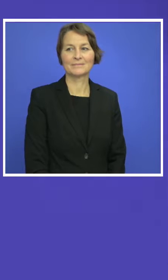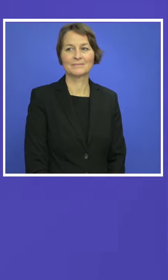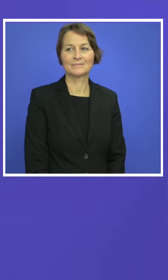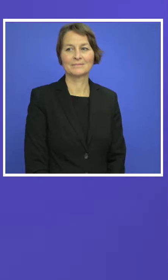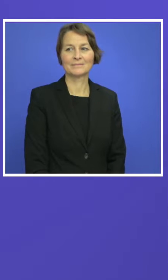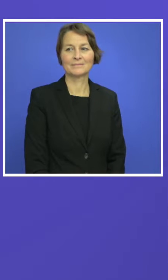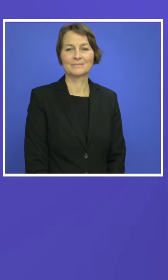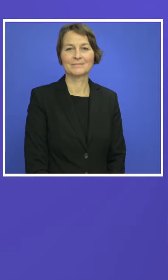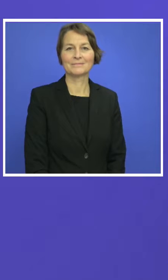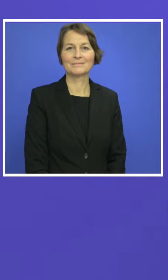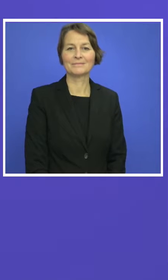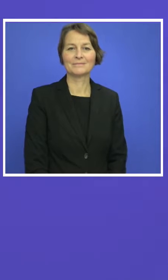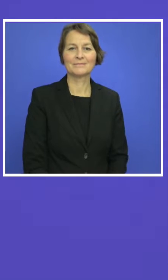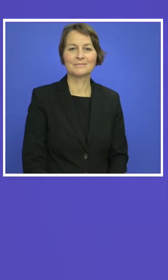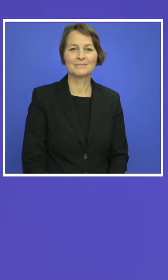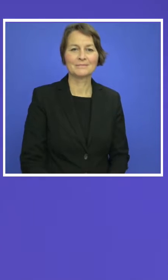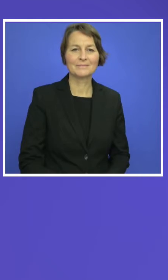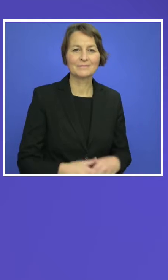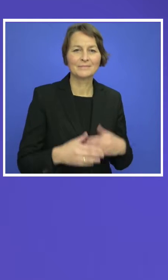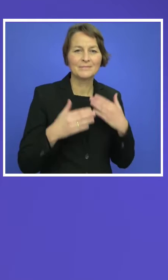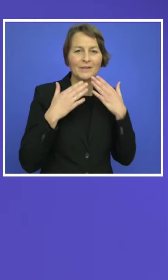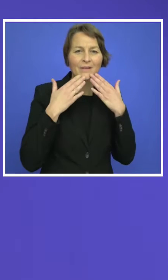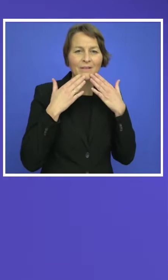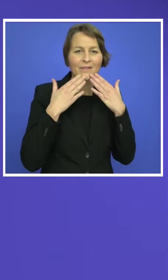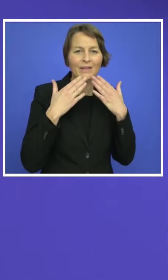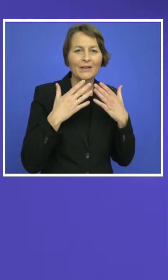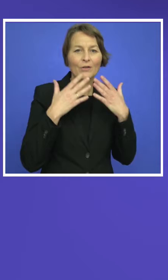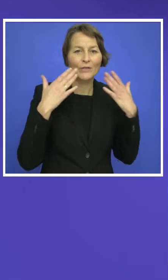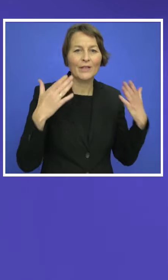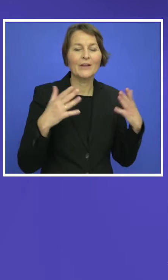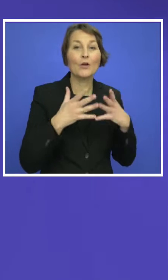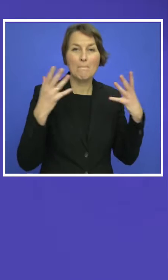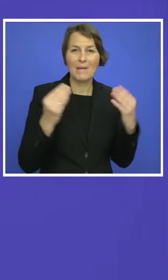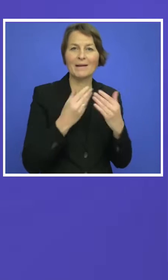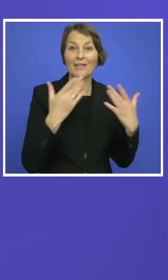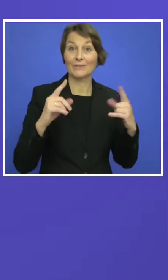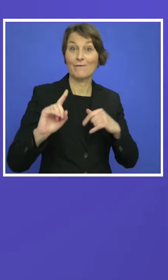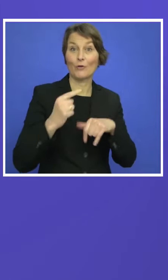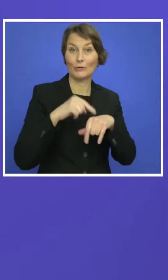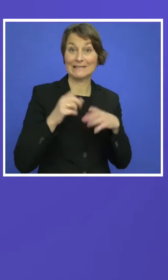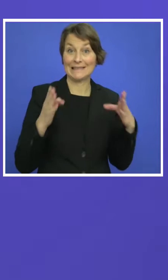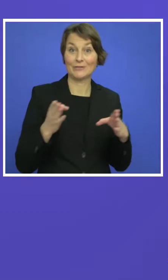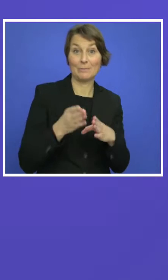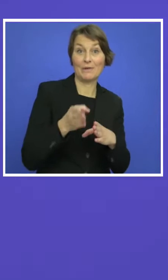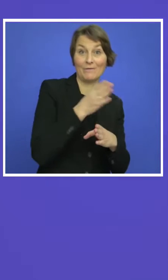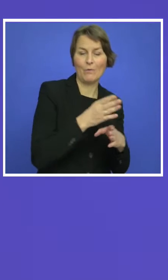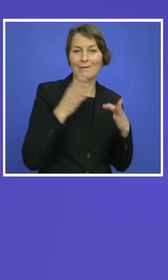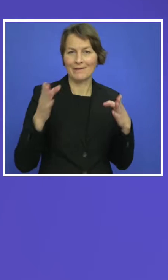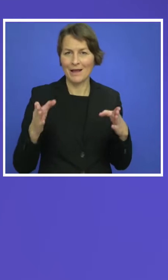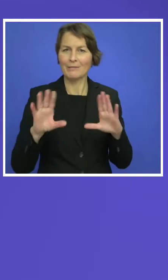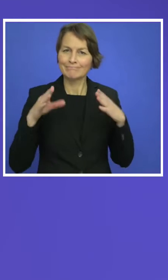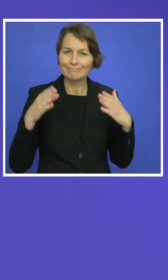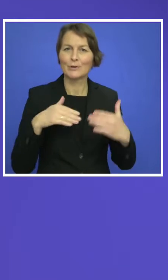Thank you, Aurelie, and many thanks to the participants in the first session, Professor Sevin and Isa. Now we proceed with the